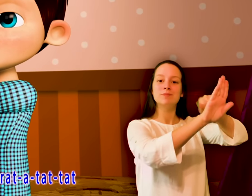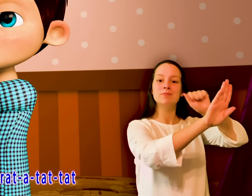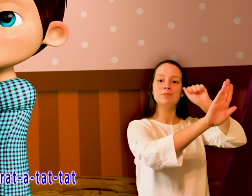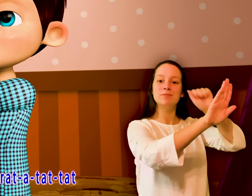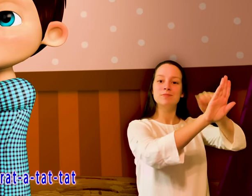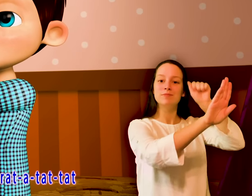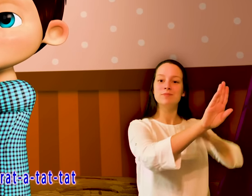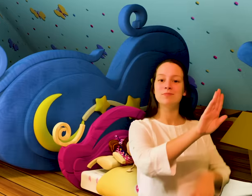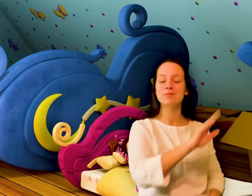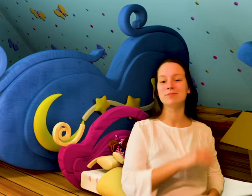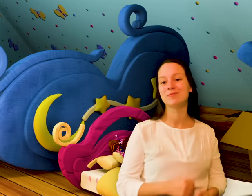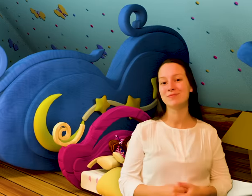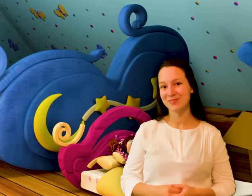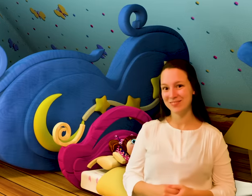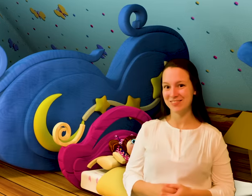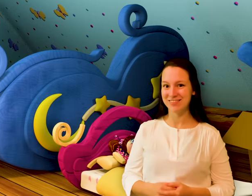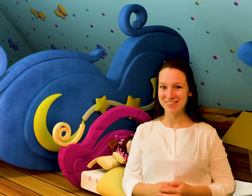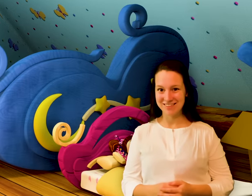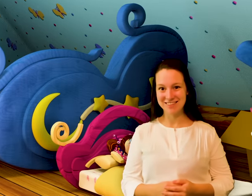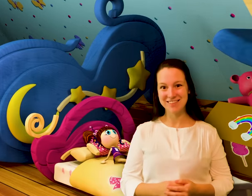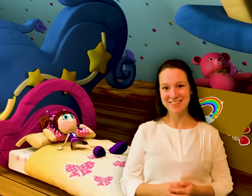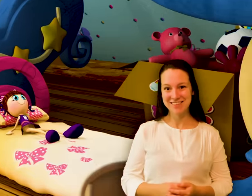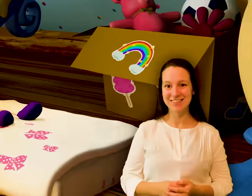a rat-a-tat-tat.